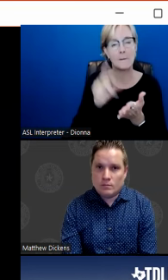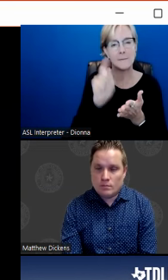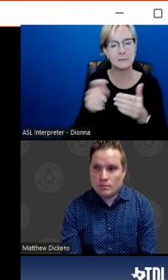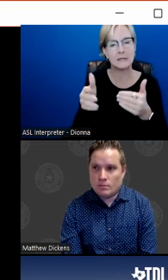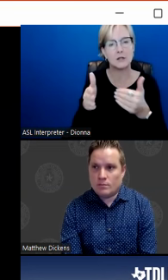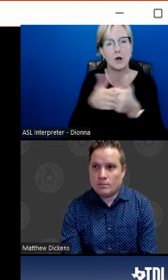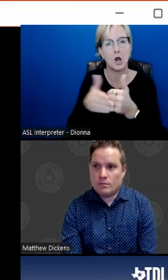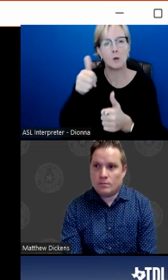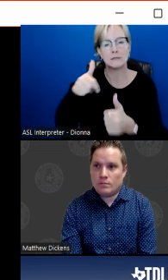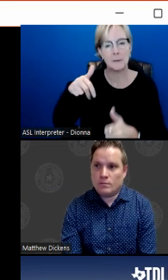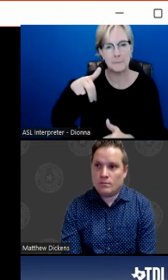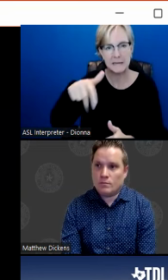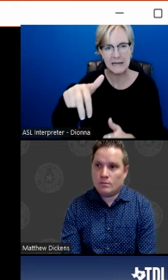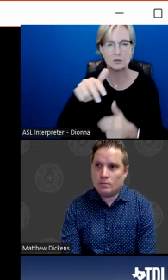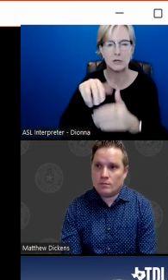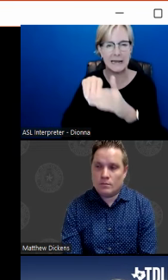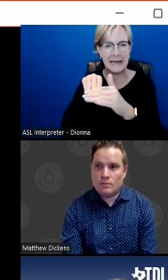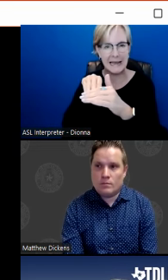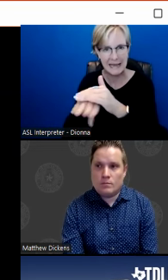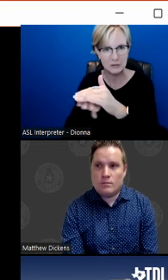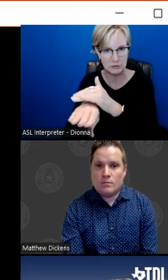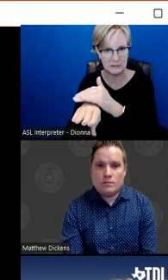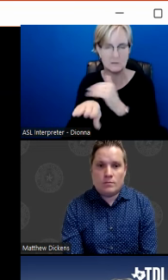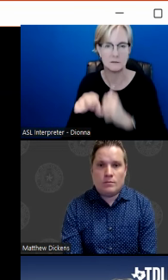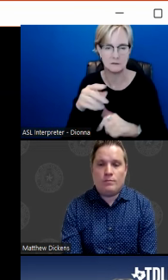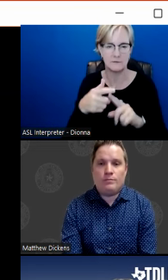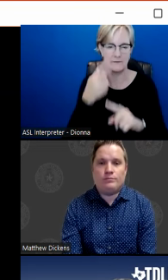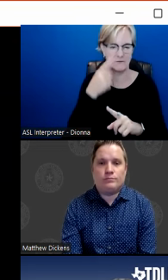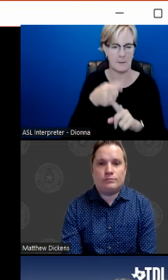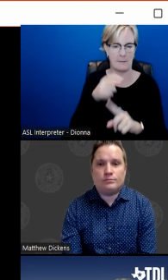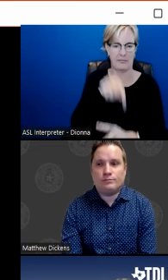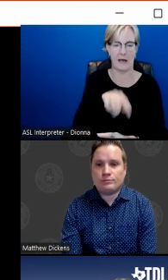closest pedestrian entrance of that parking facility.